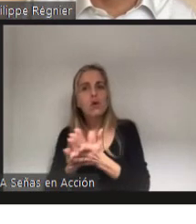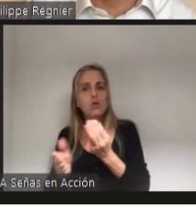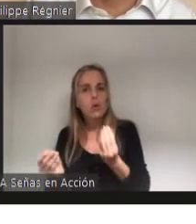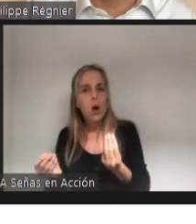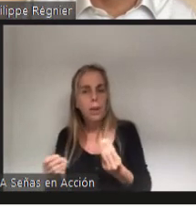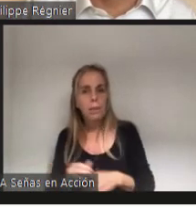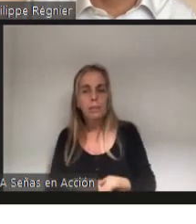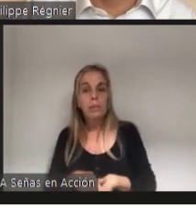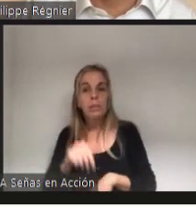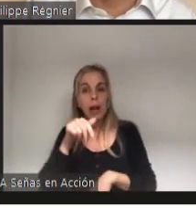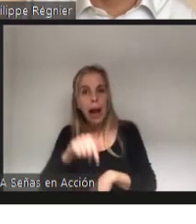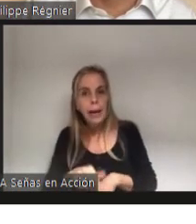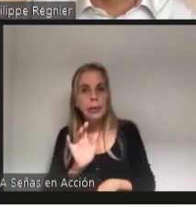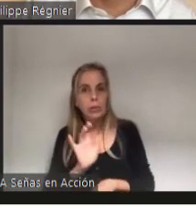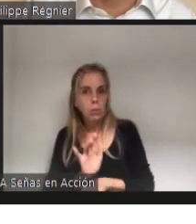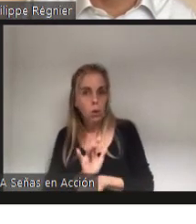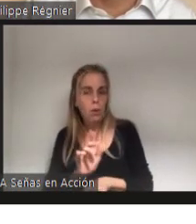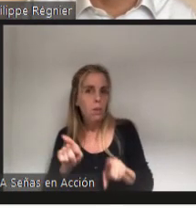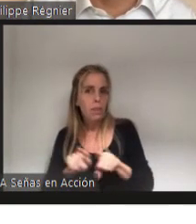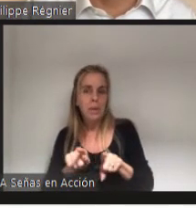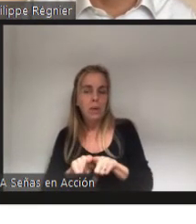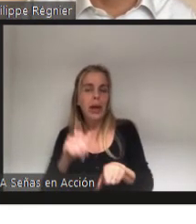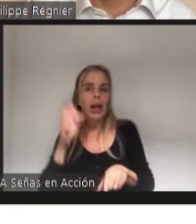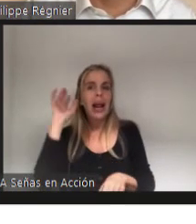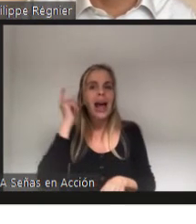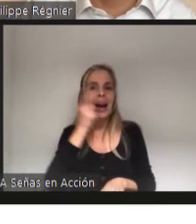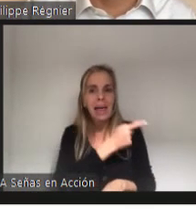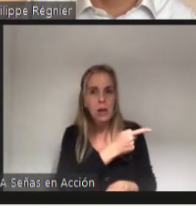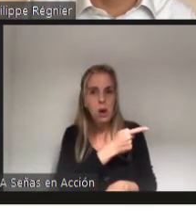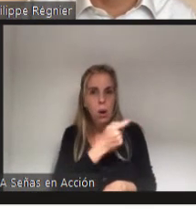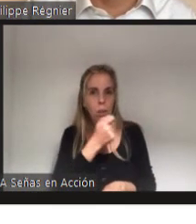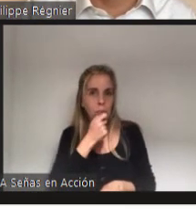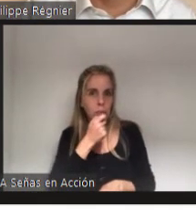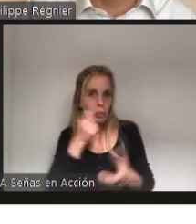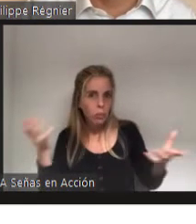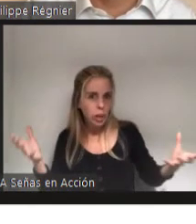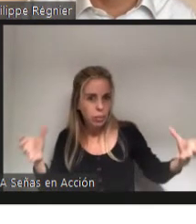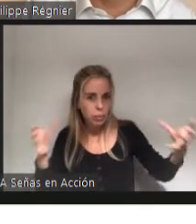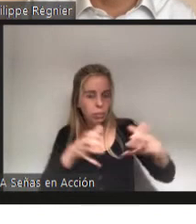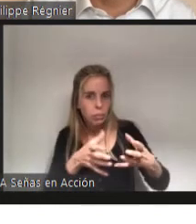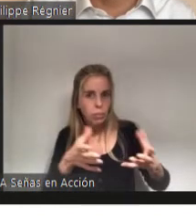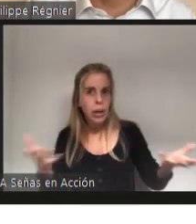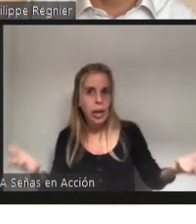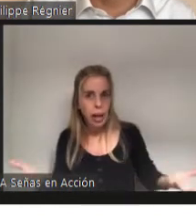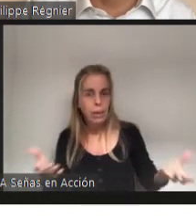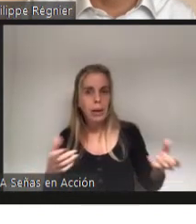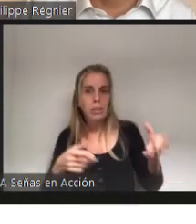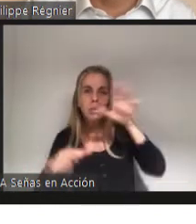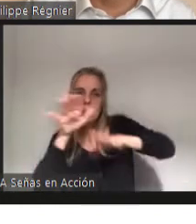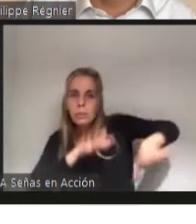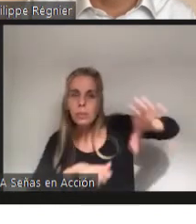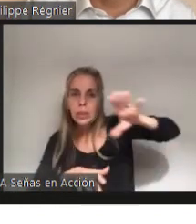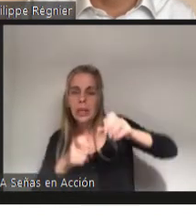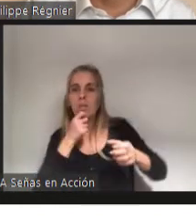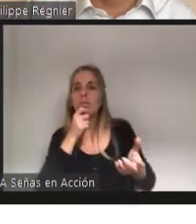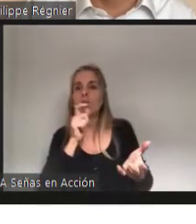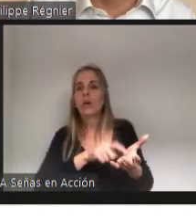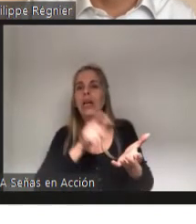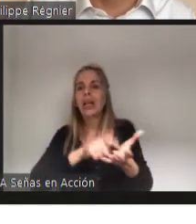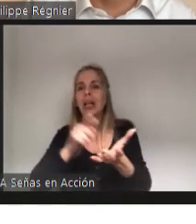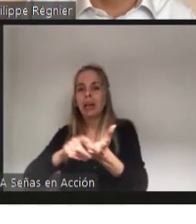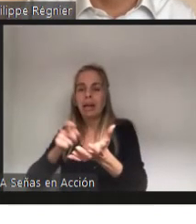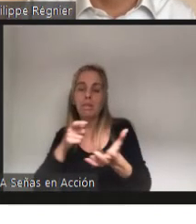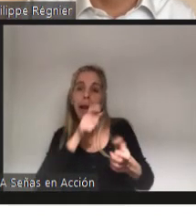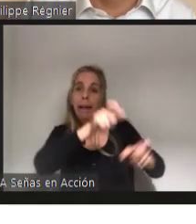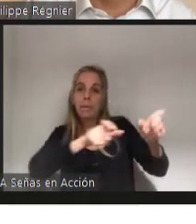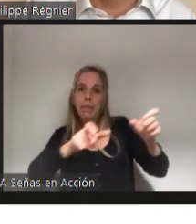this problem became evident. Let's go about how things did happen in radios. Let's collectivize